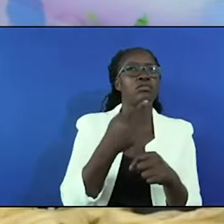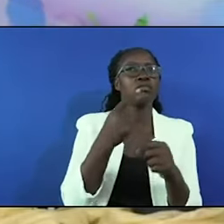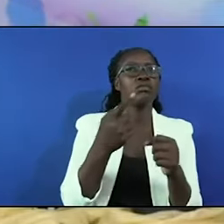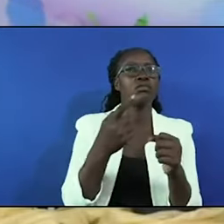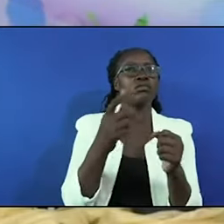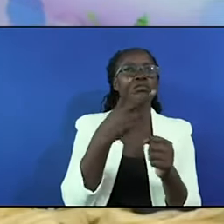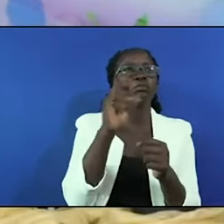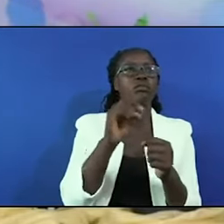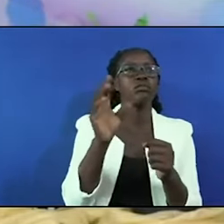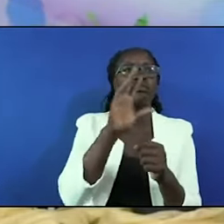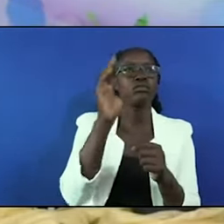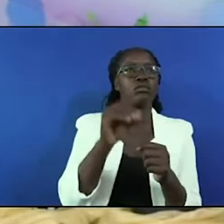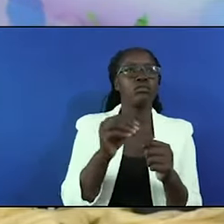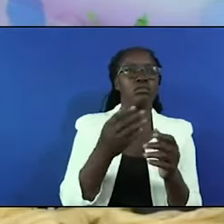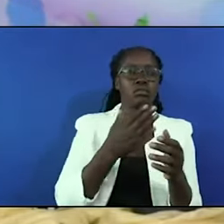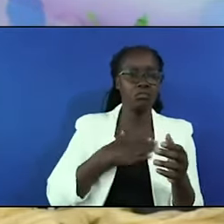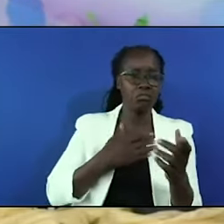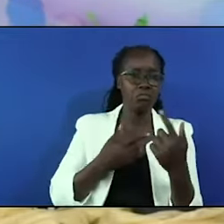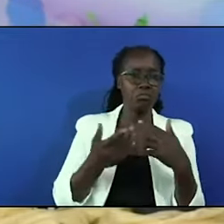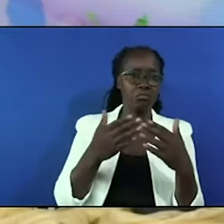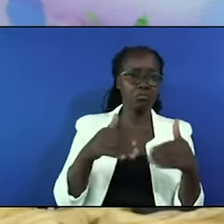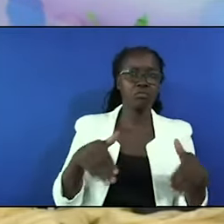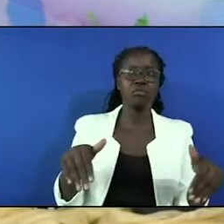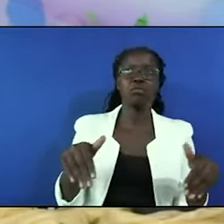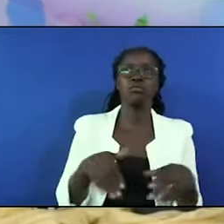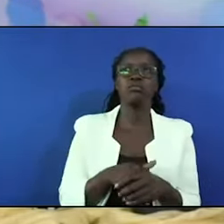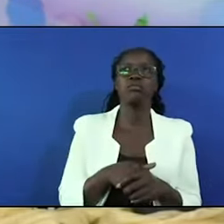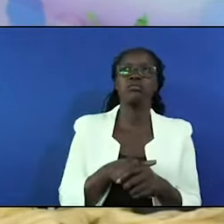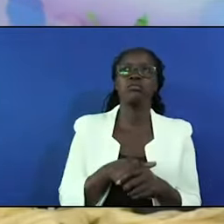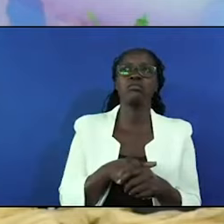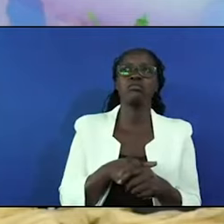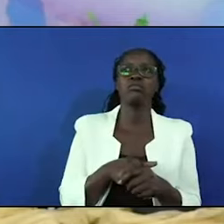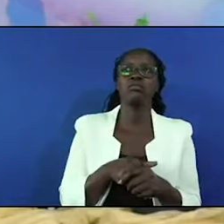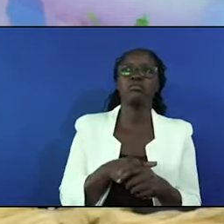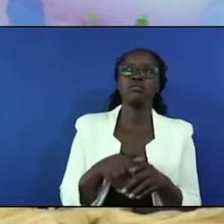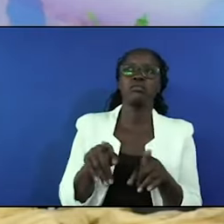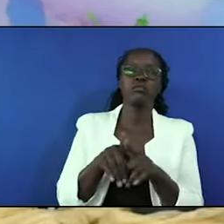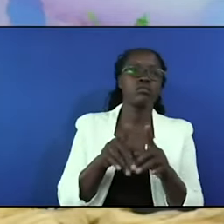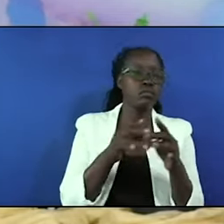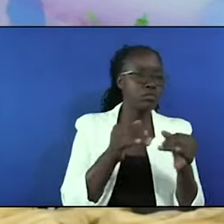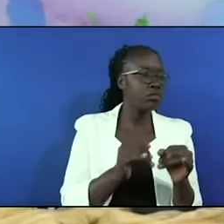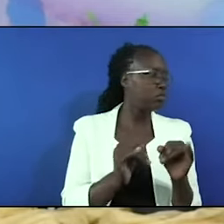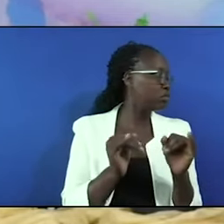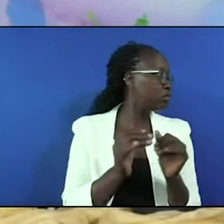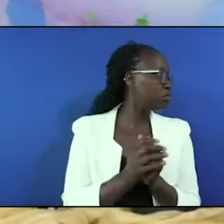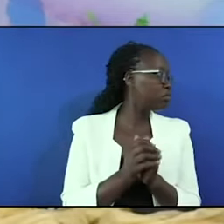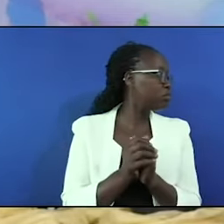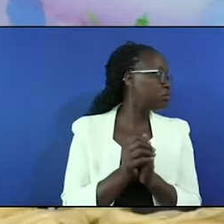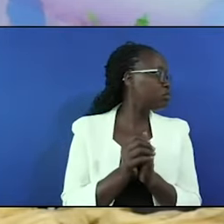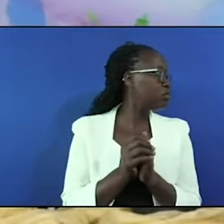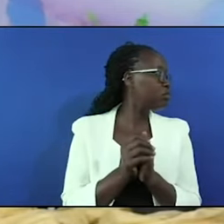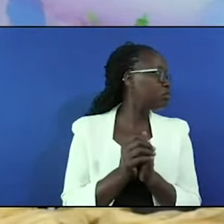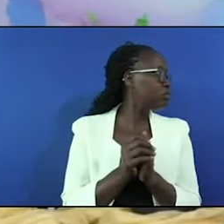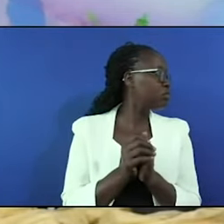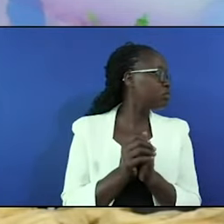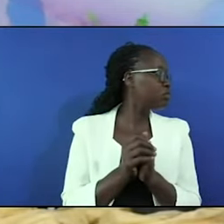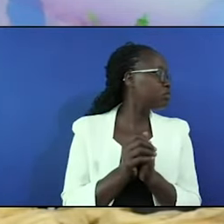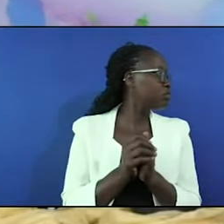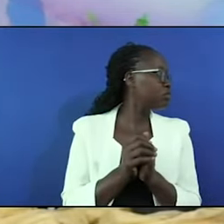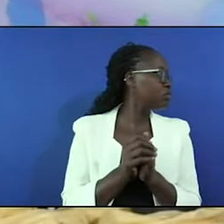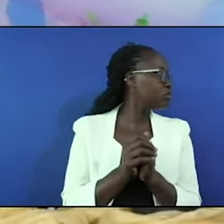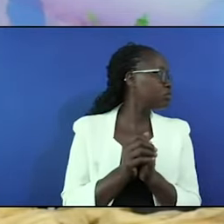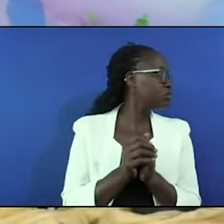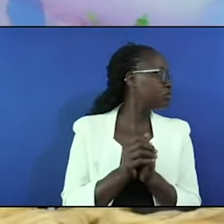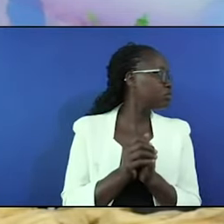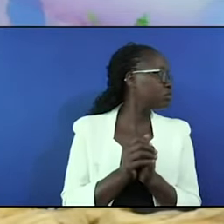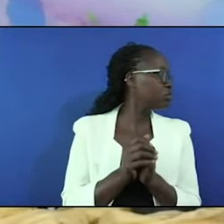20%, please come here where I am. Because I also try. I can show you if you want evidence.